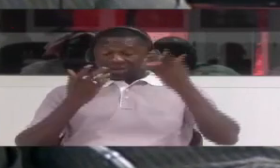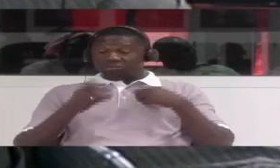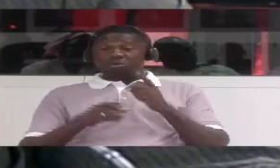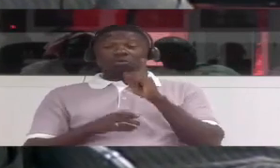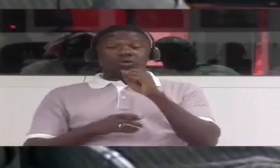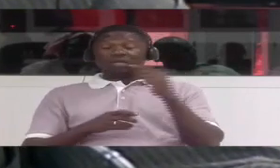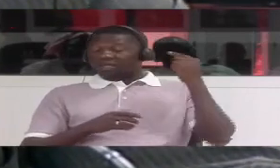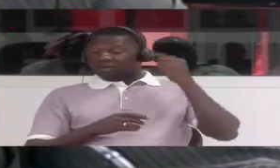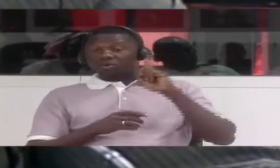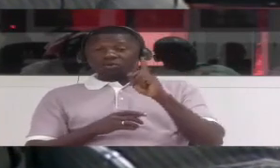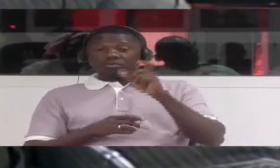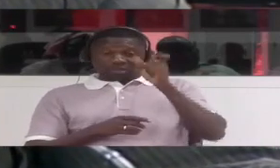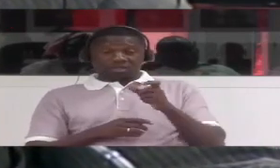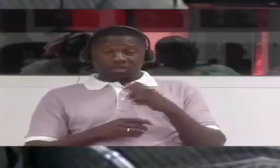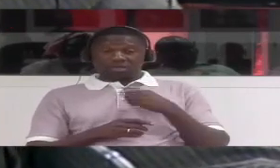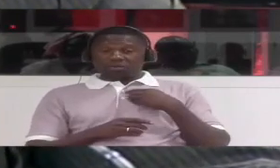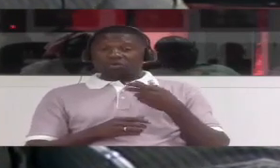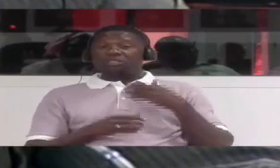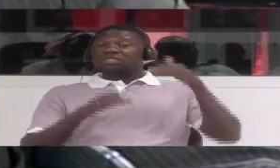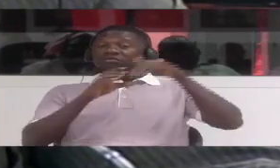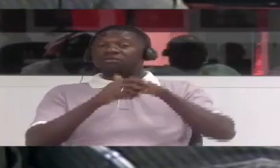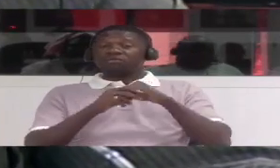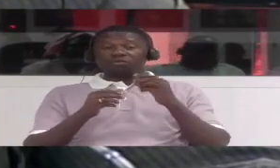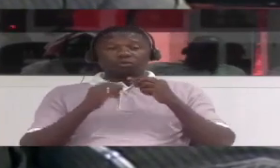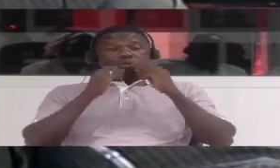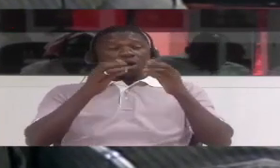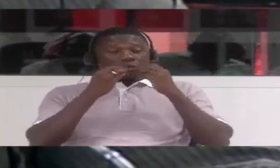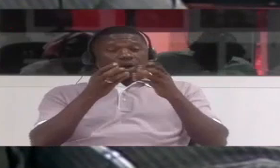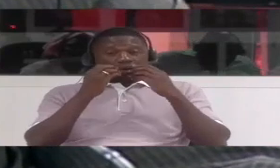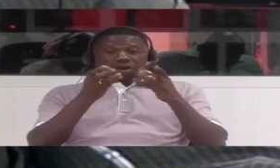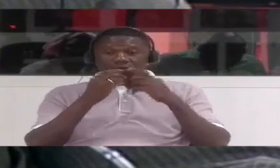torture or killing of people. I had that story. I don't know how true was that.